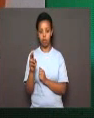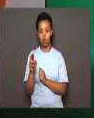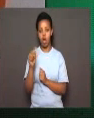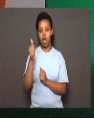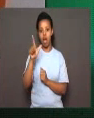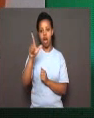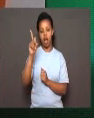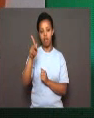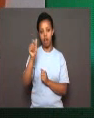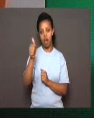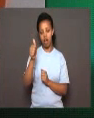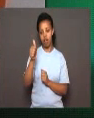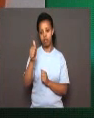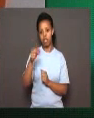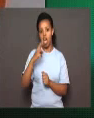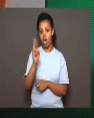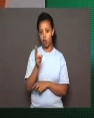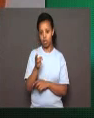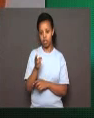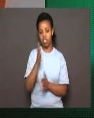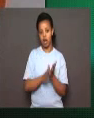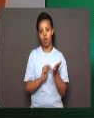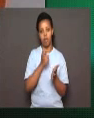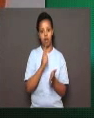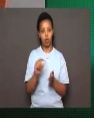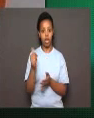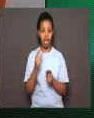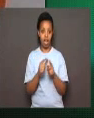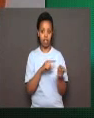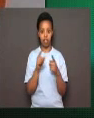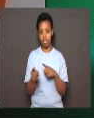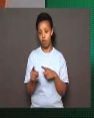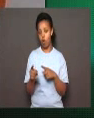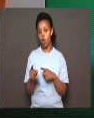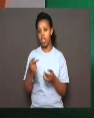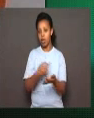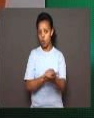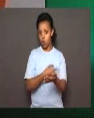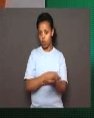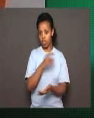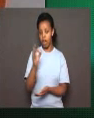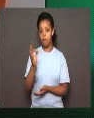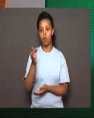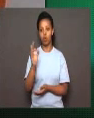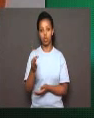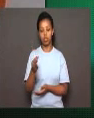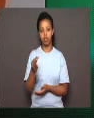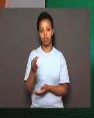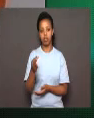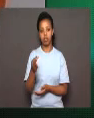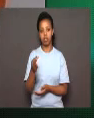alpha-hydroxyketone form. In other words, it prevents glucose and fructose